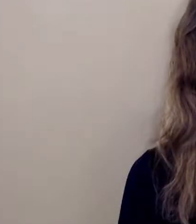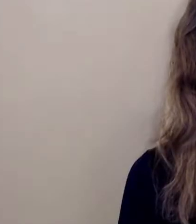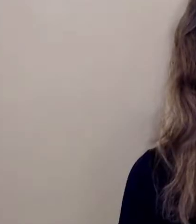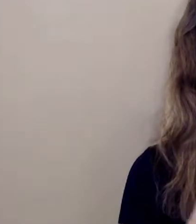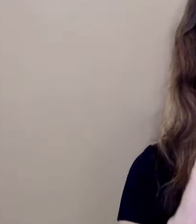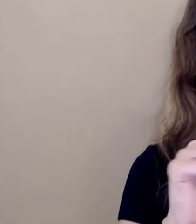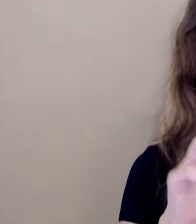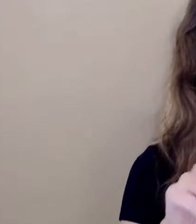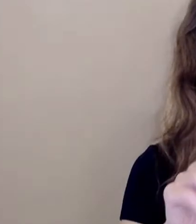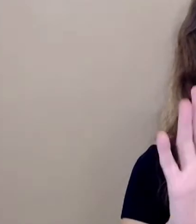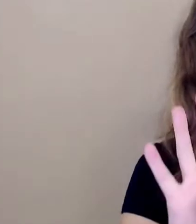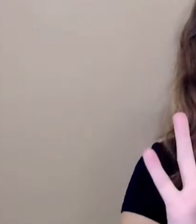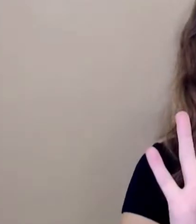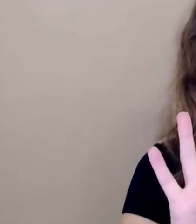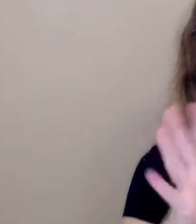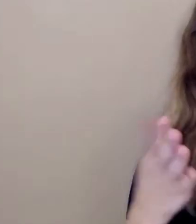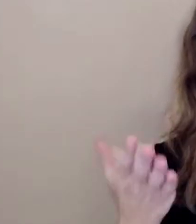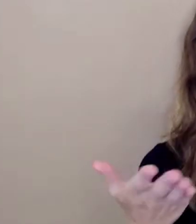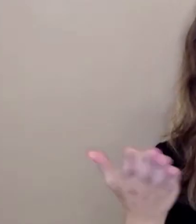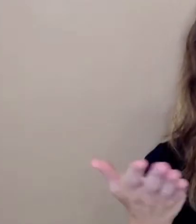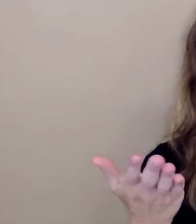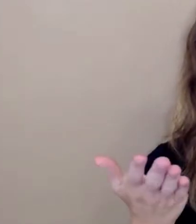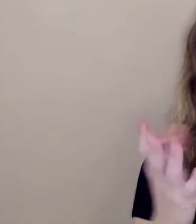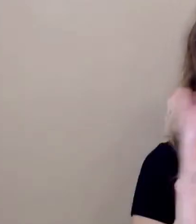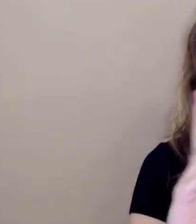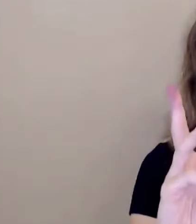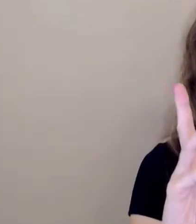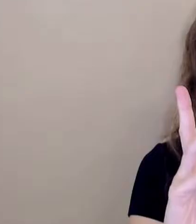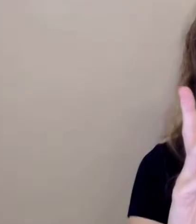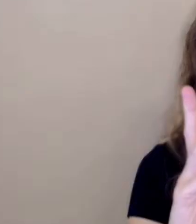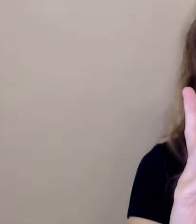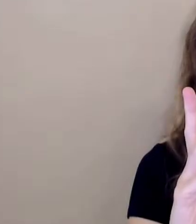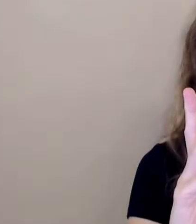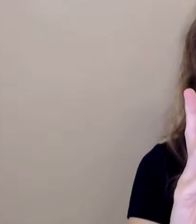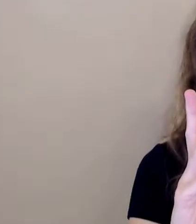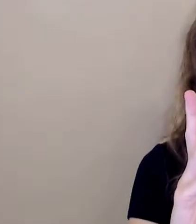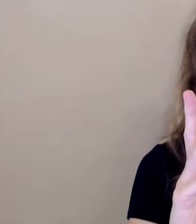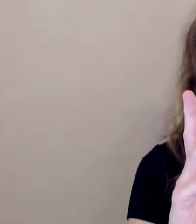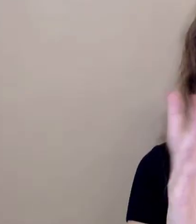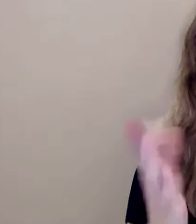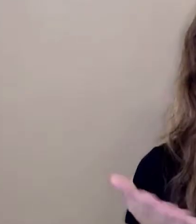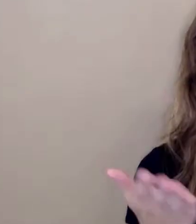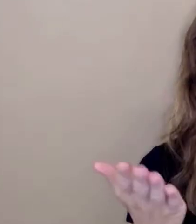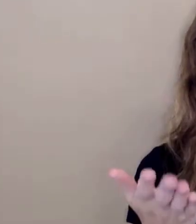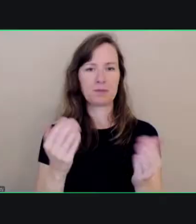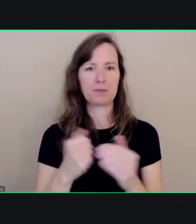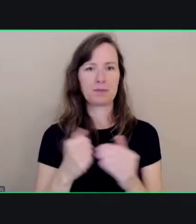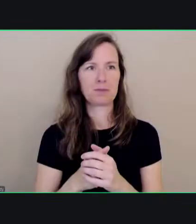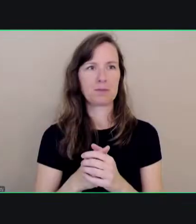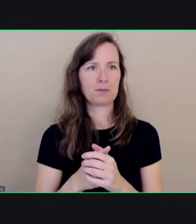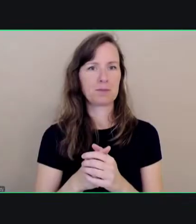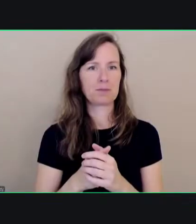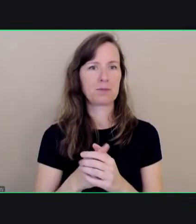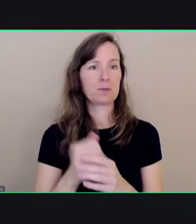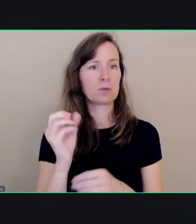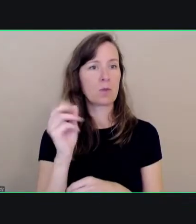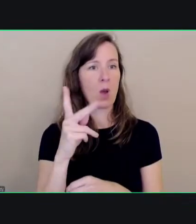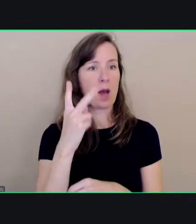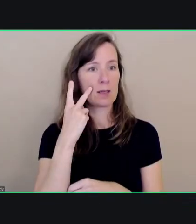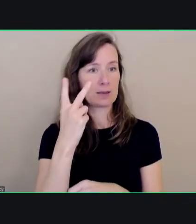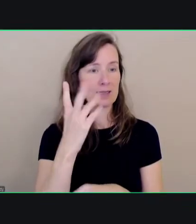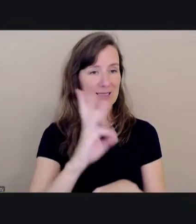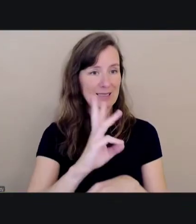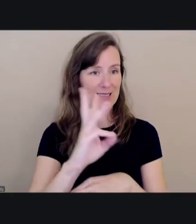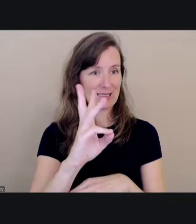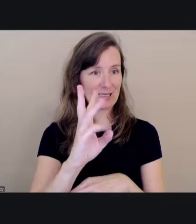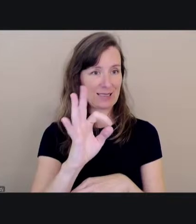Ward 4? Present. Ward 6? Present. Okay, seeing 6 of the town's 7